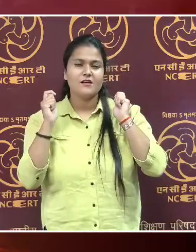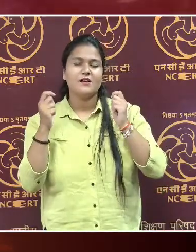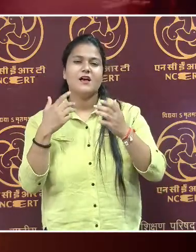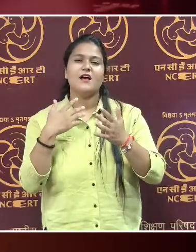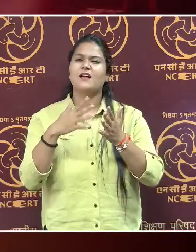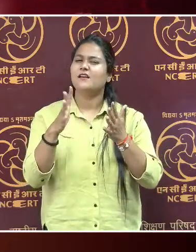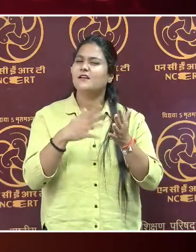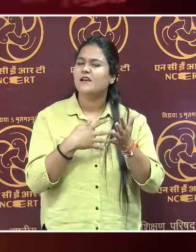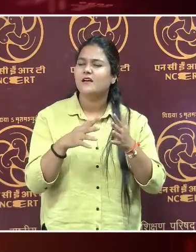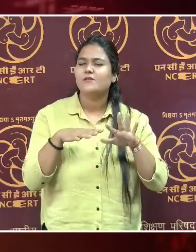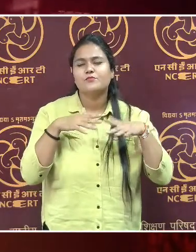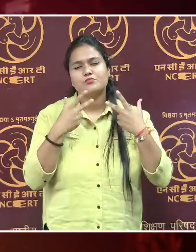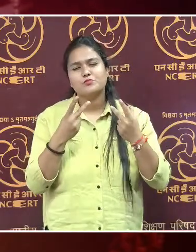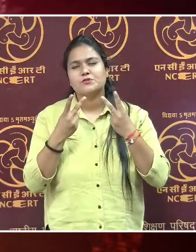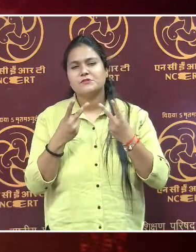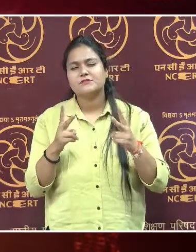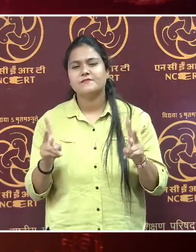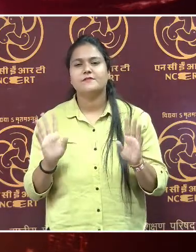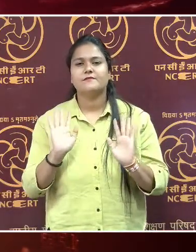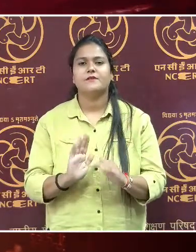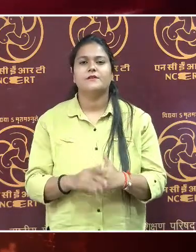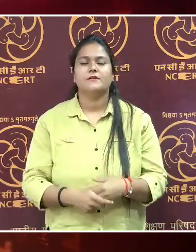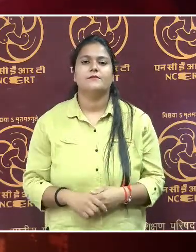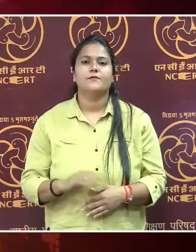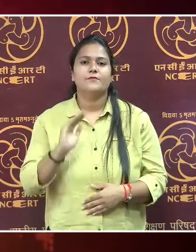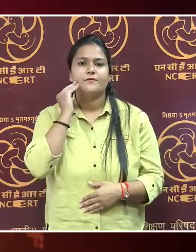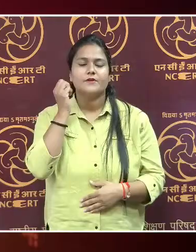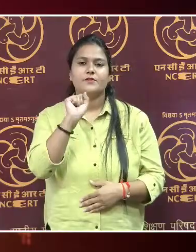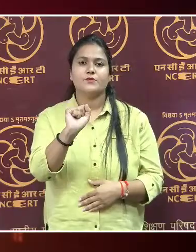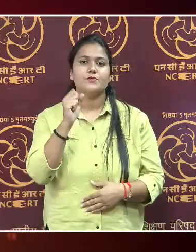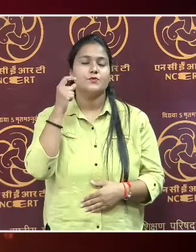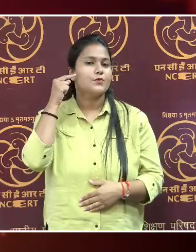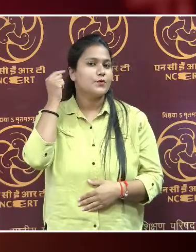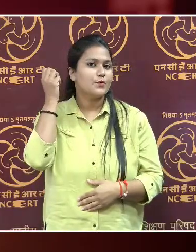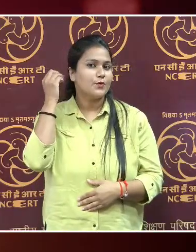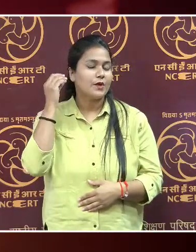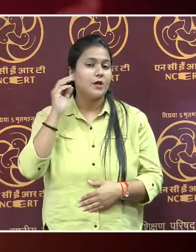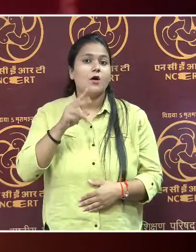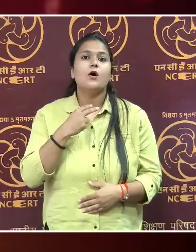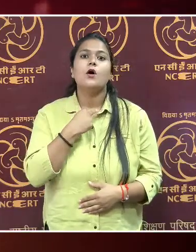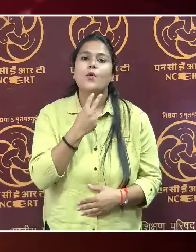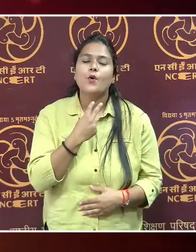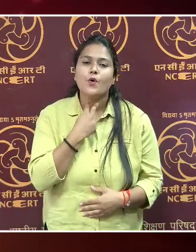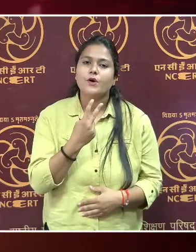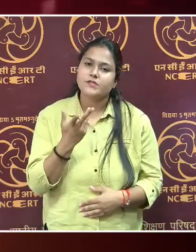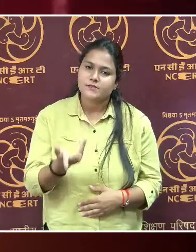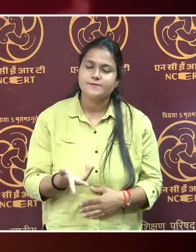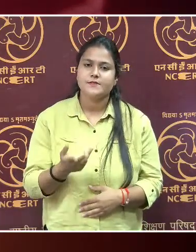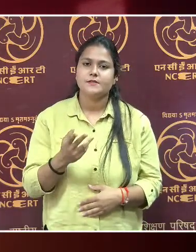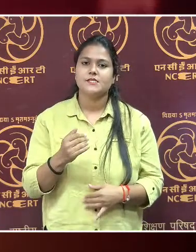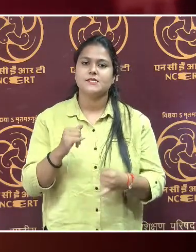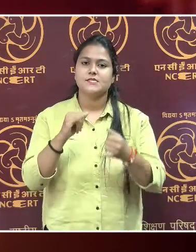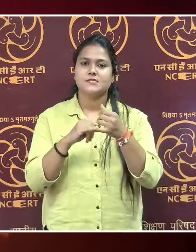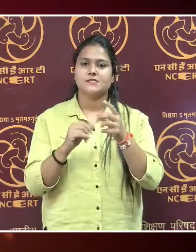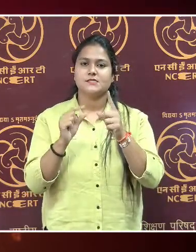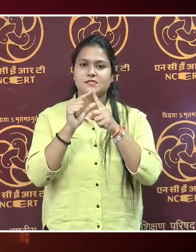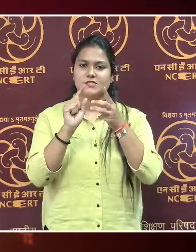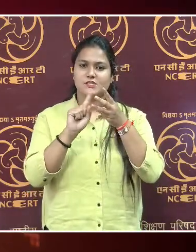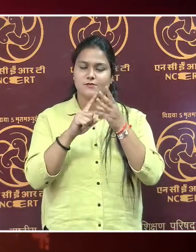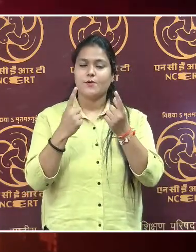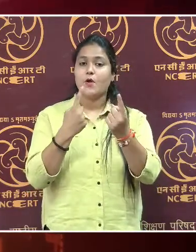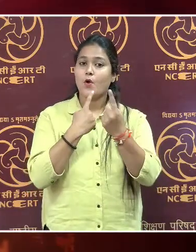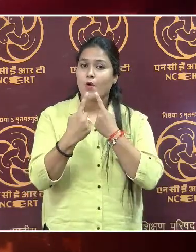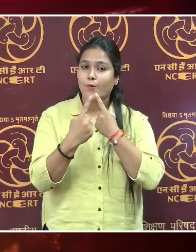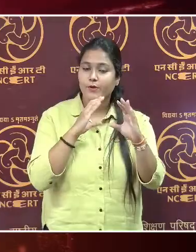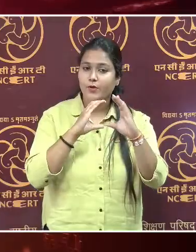most important is only when you hear, we are able to speak. Right. Like our communication happens